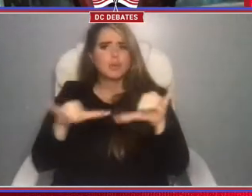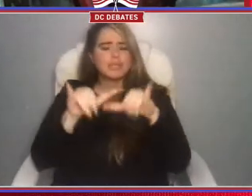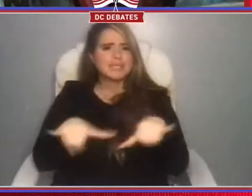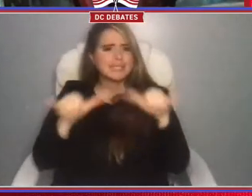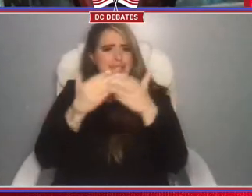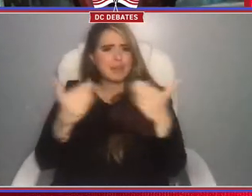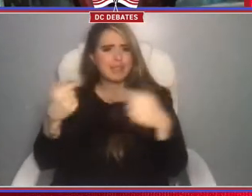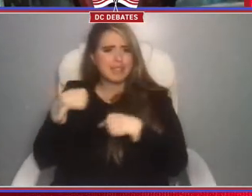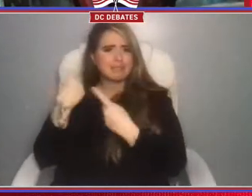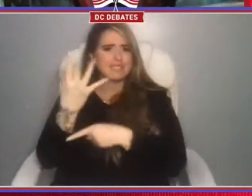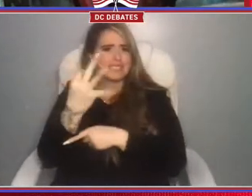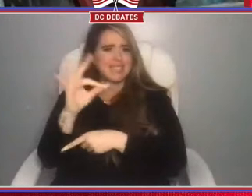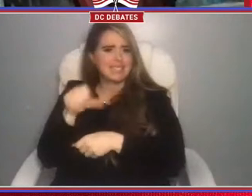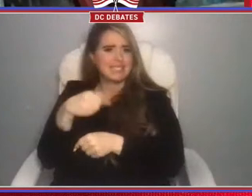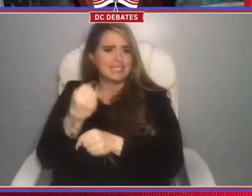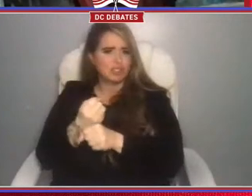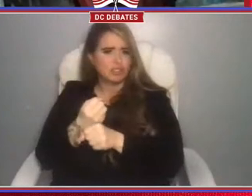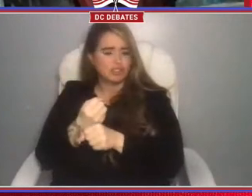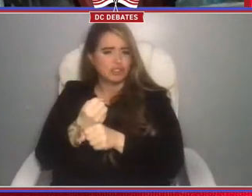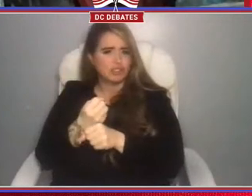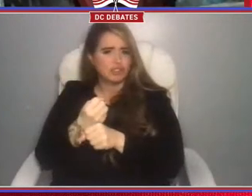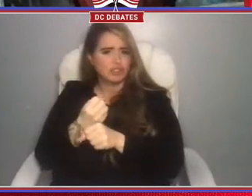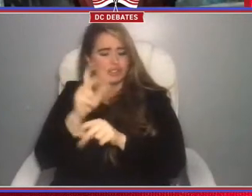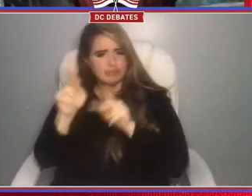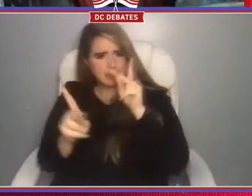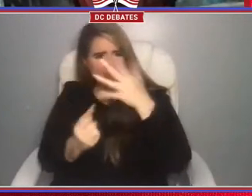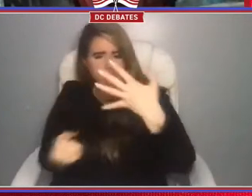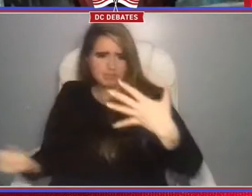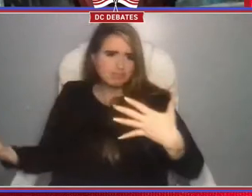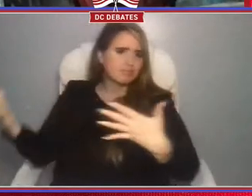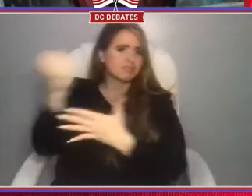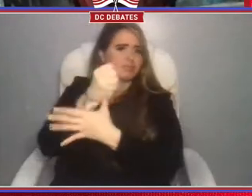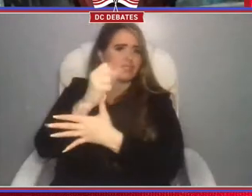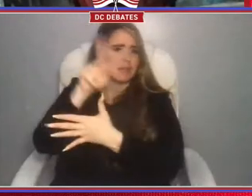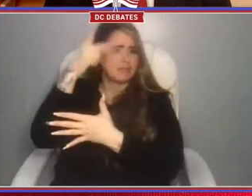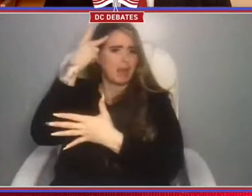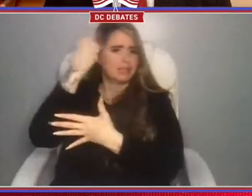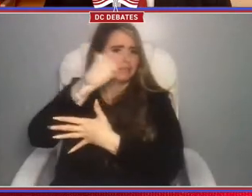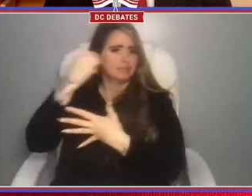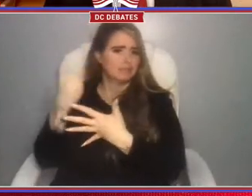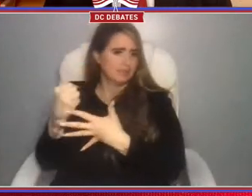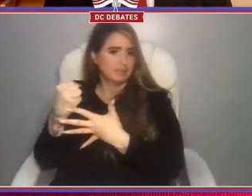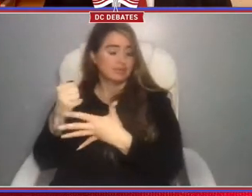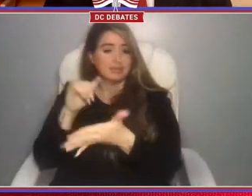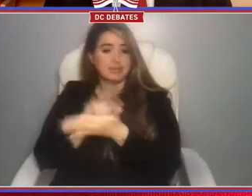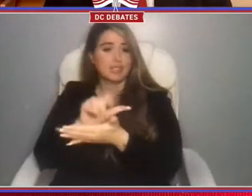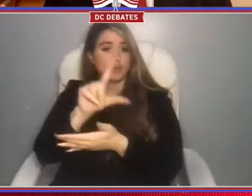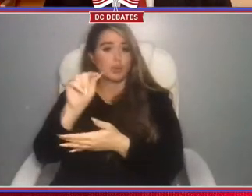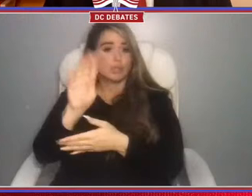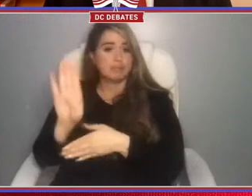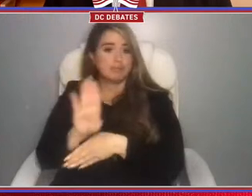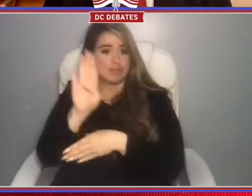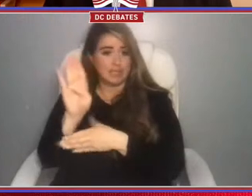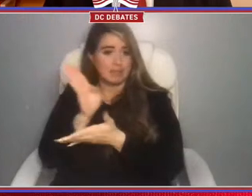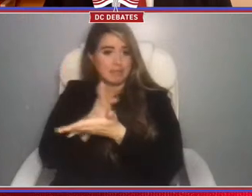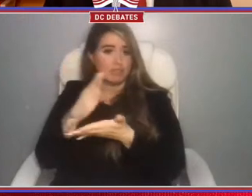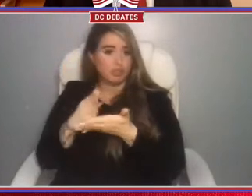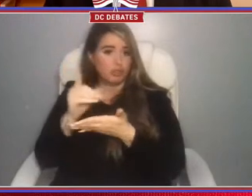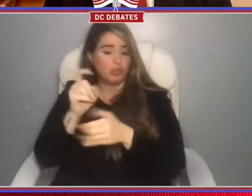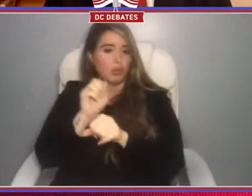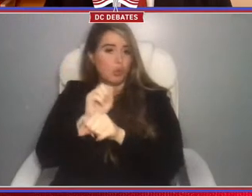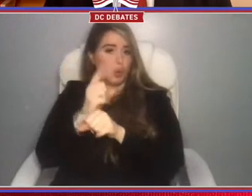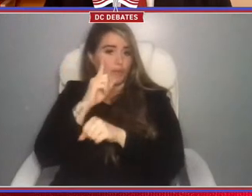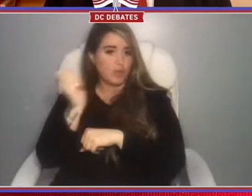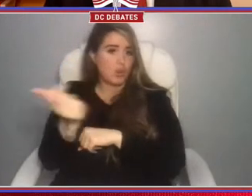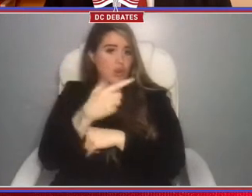19 years, putting people over politics. It's our job to make sure with the $20 billion budget that it's working for all residents throughout the district. And right now it's